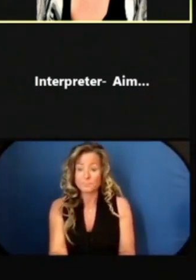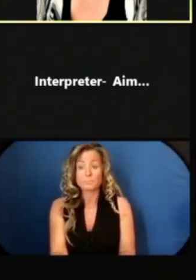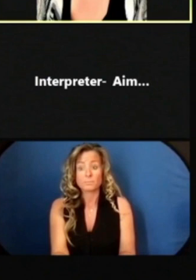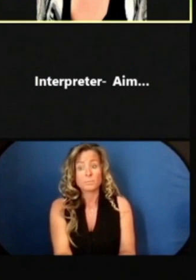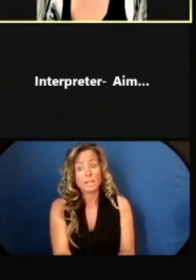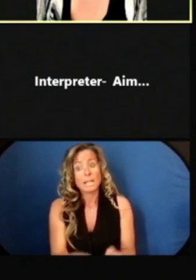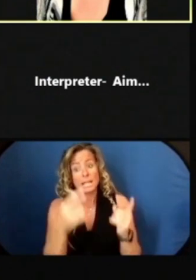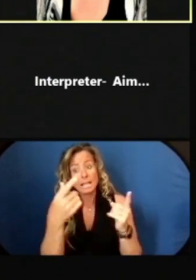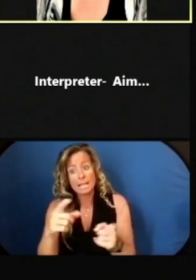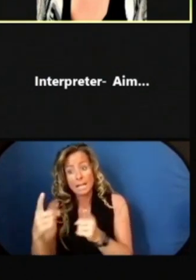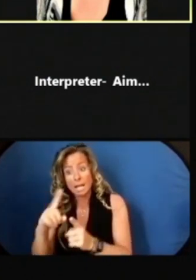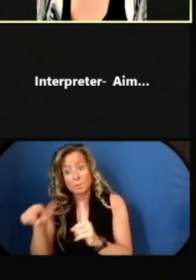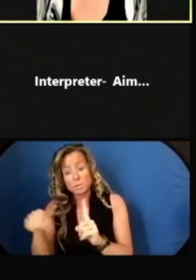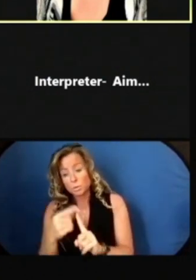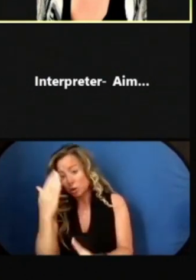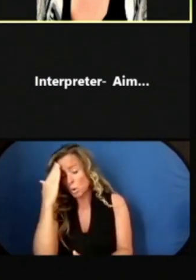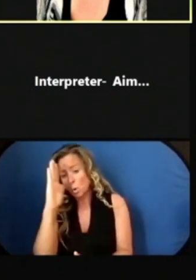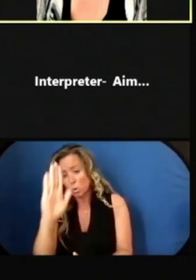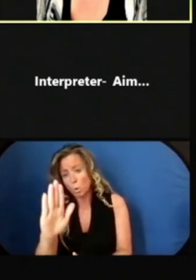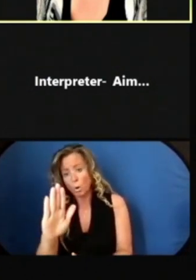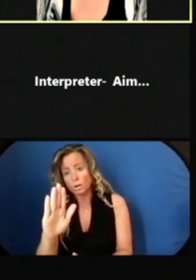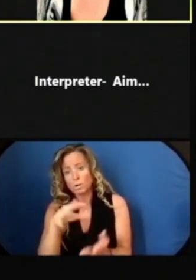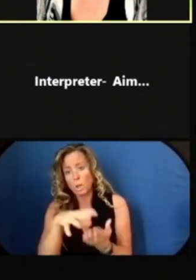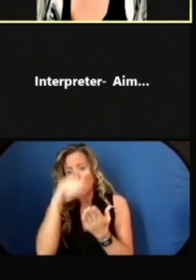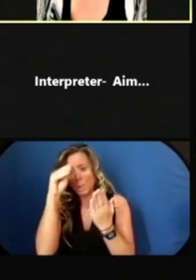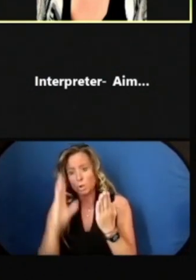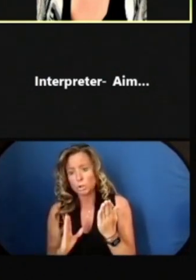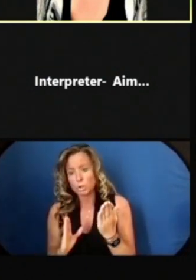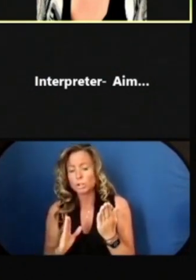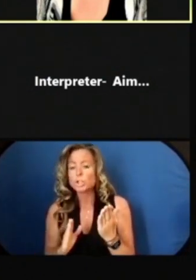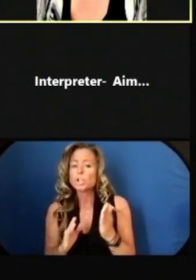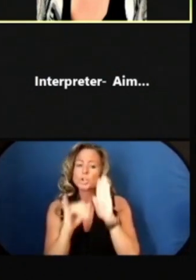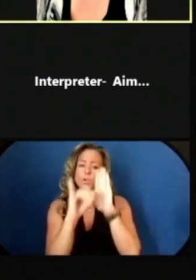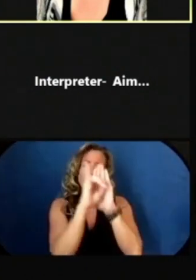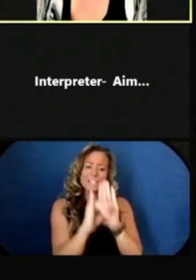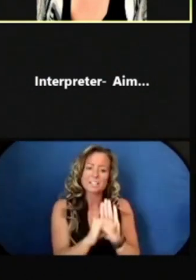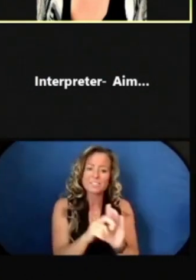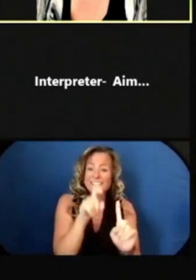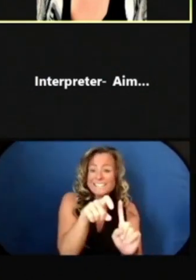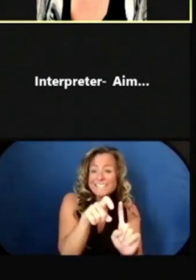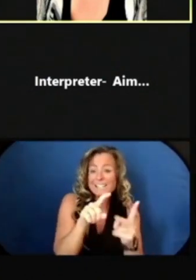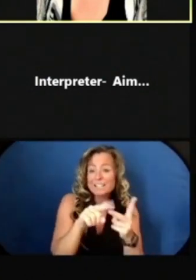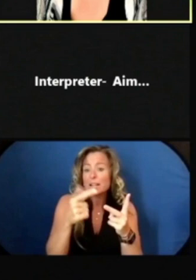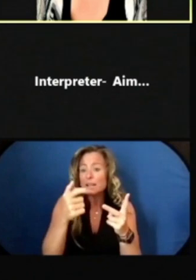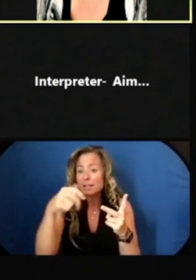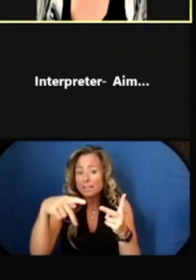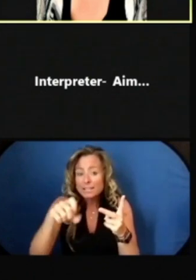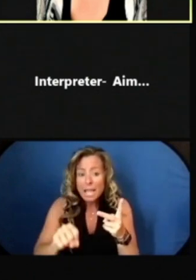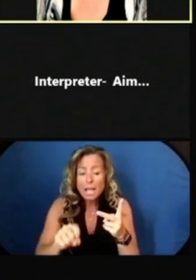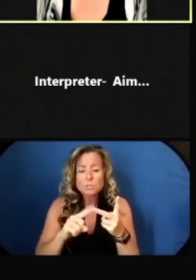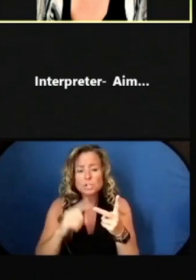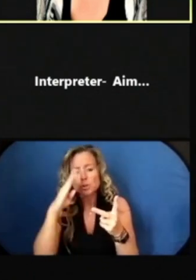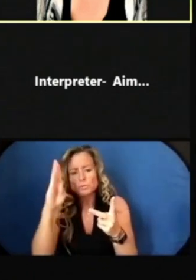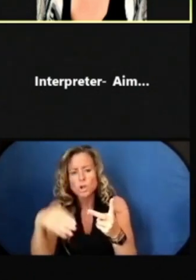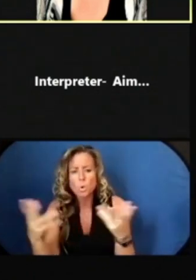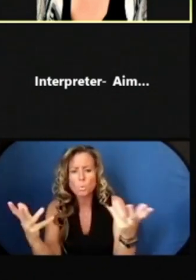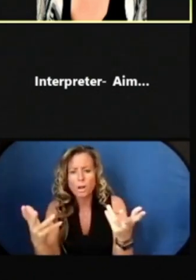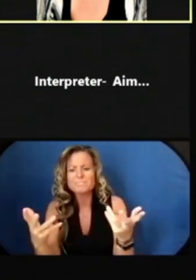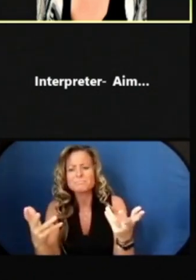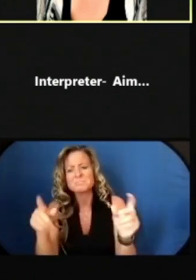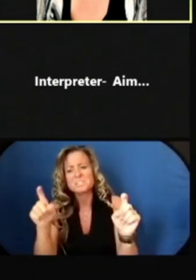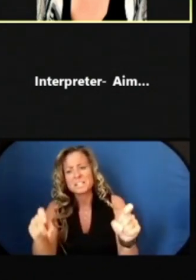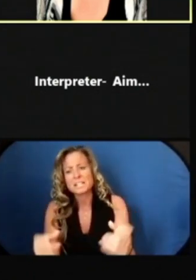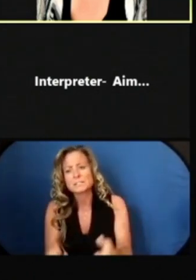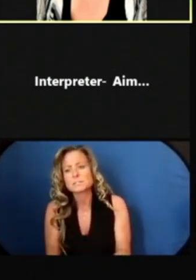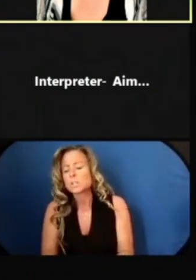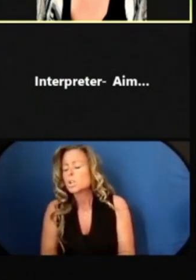know your learner. You've identified their needs and gaps. You know what they want. And I can tell you one thing,